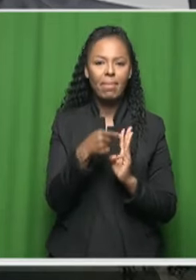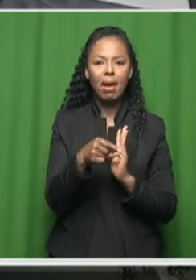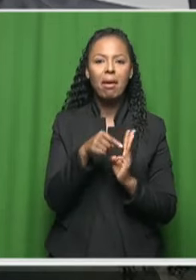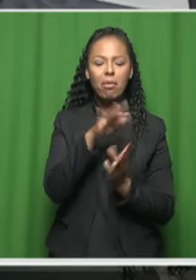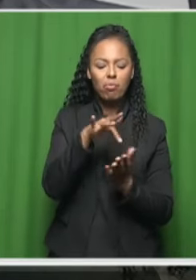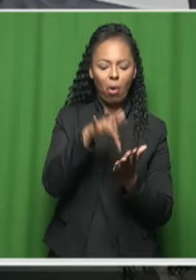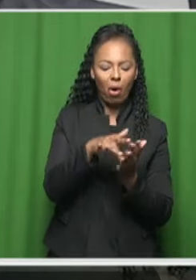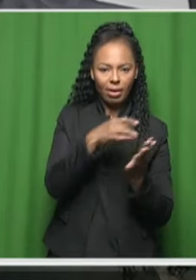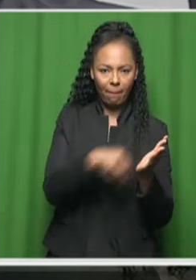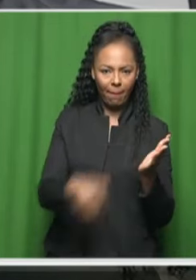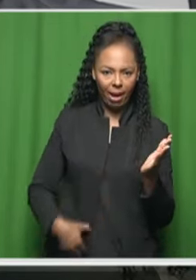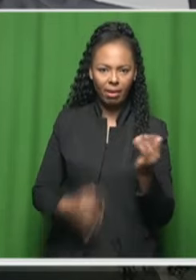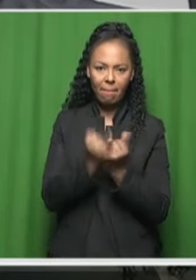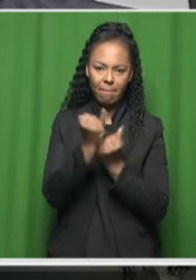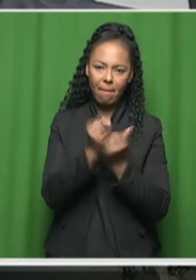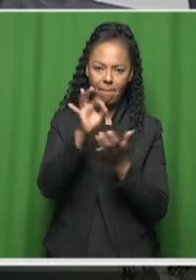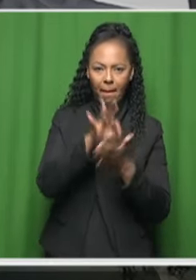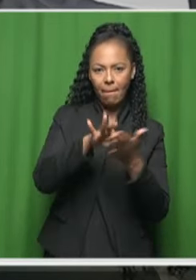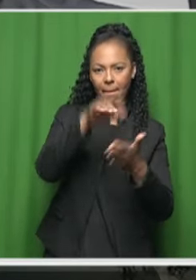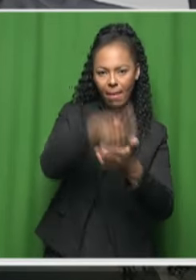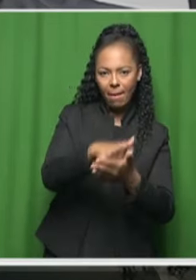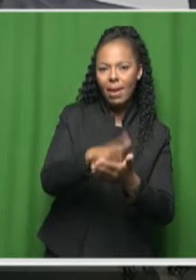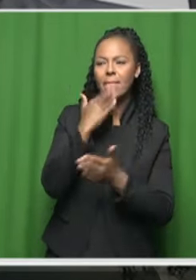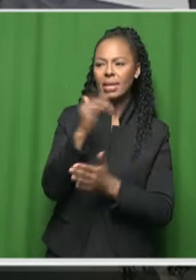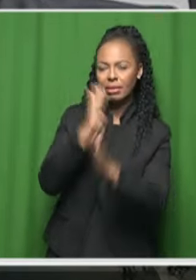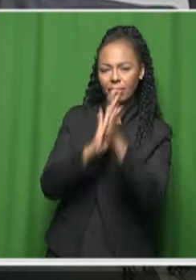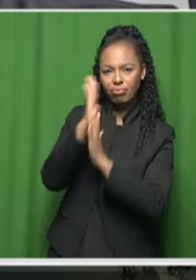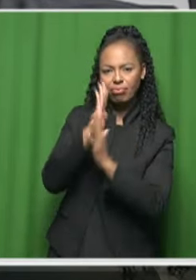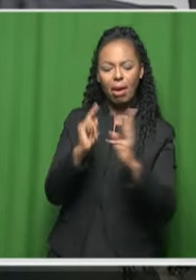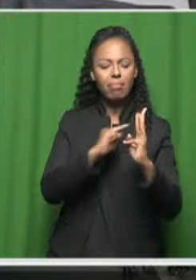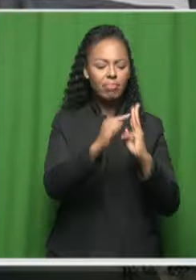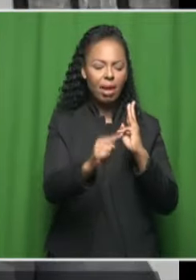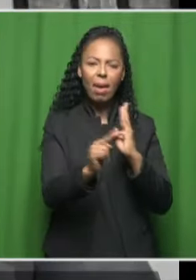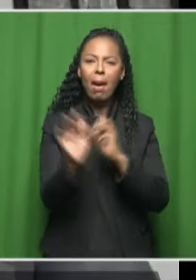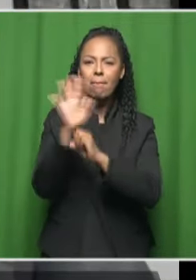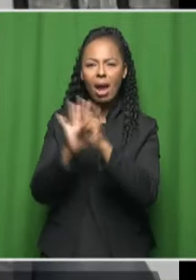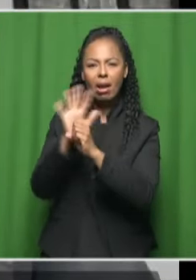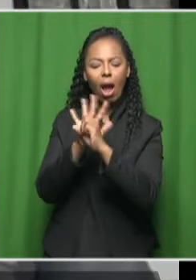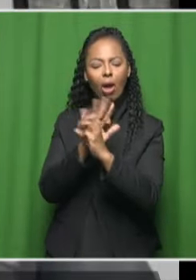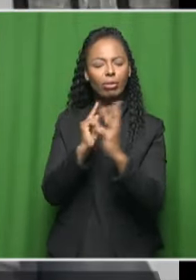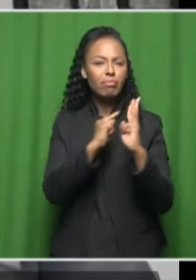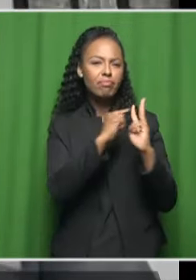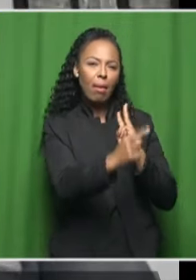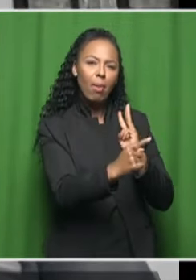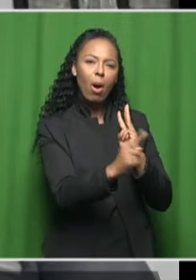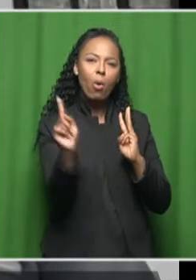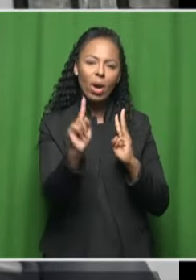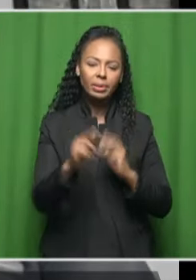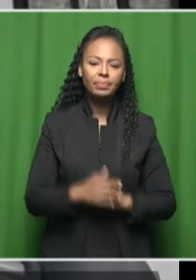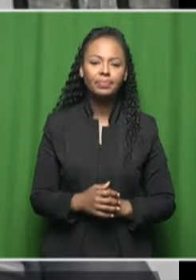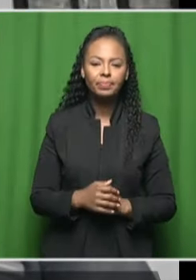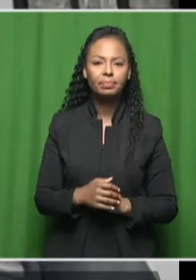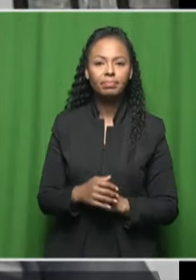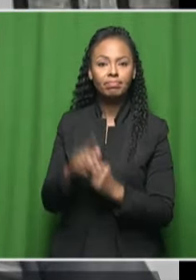brief background about each one of those. Well, starting from Daniel Francisco